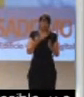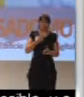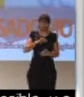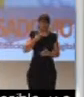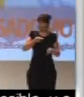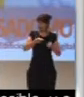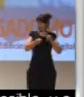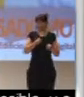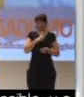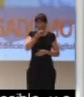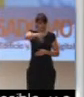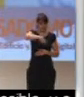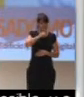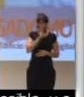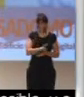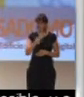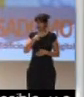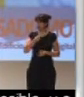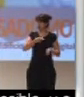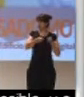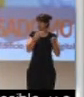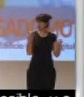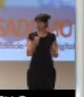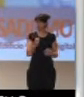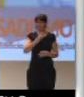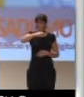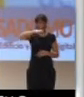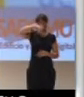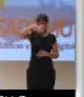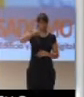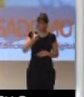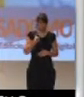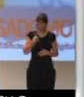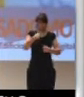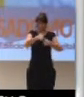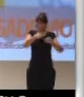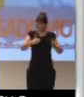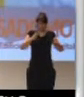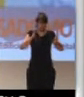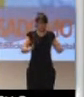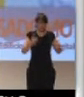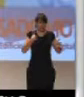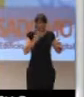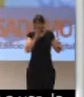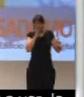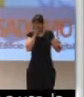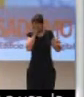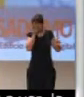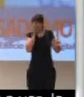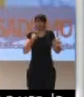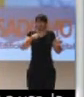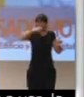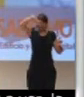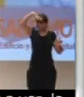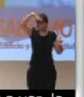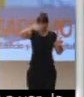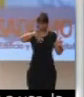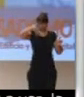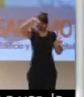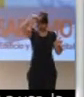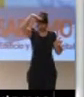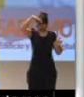structure or interface, and as you can see, I'm going to switch on the light on the bedroom. So we are controlling